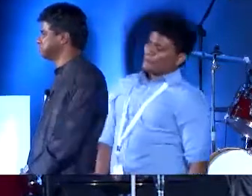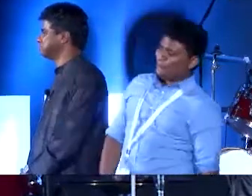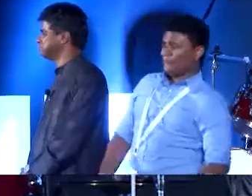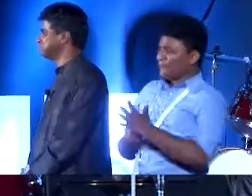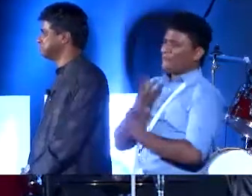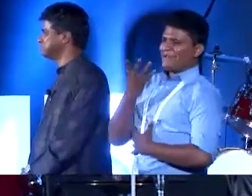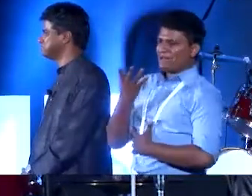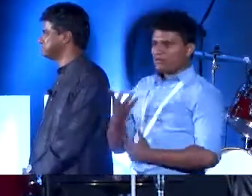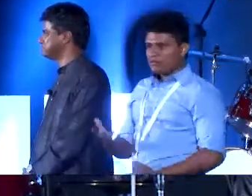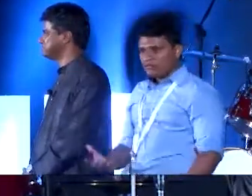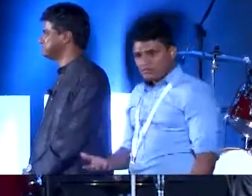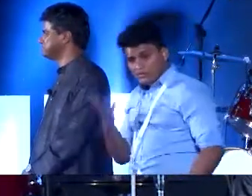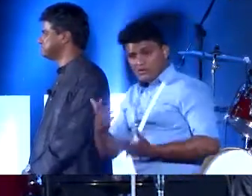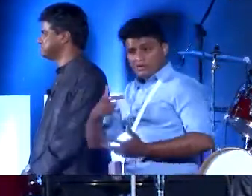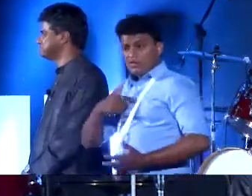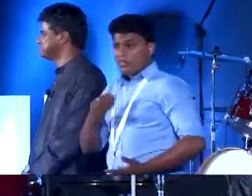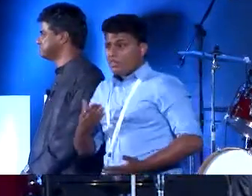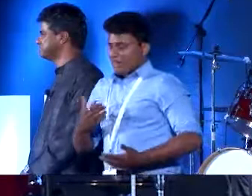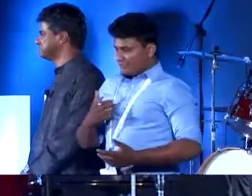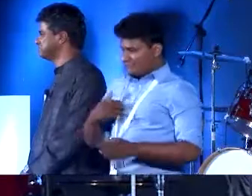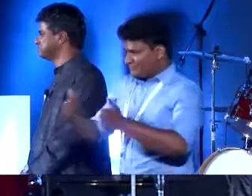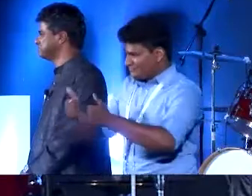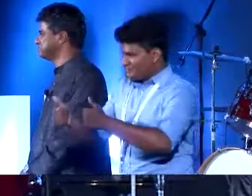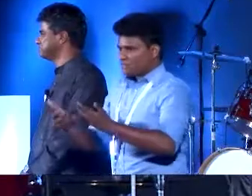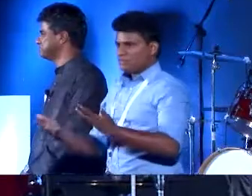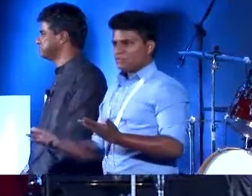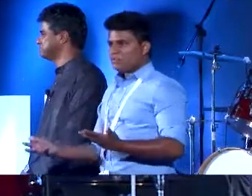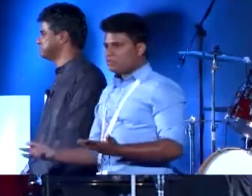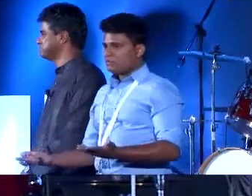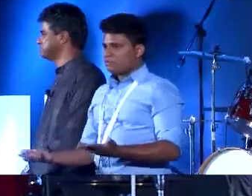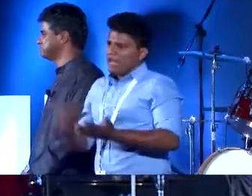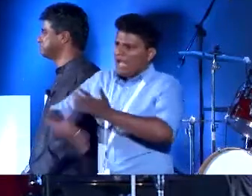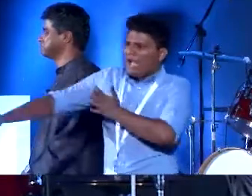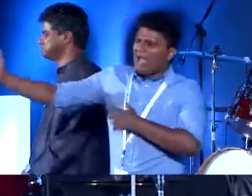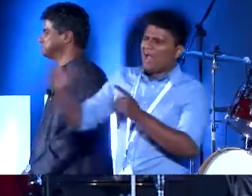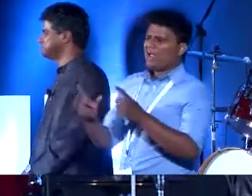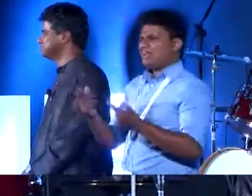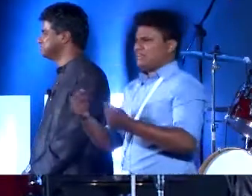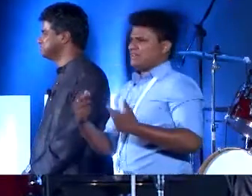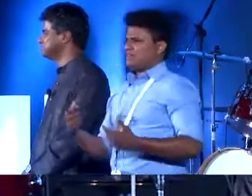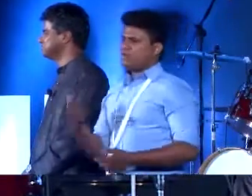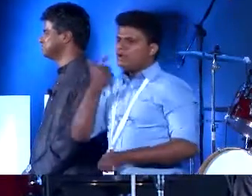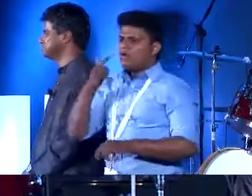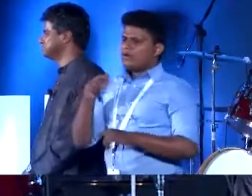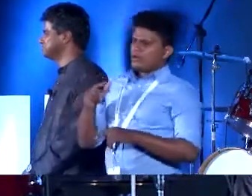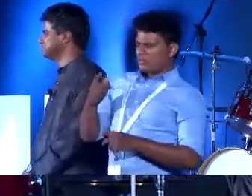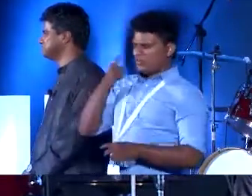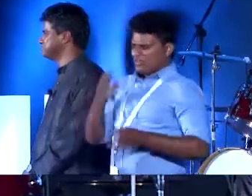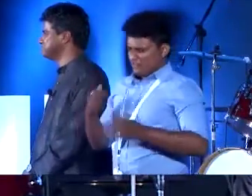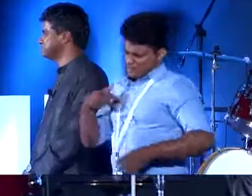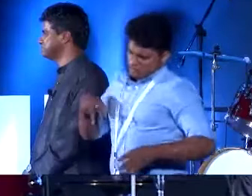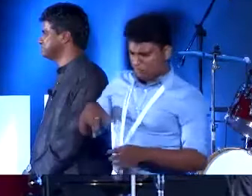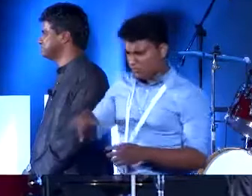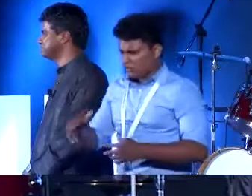are trying to be nice, but I think we should take away that and say that anybody can do anything. If I can walk, even a person